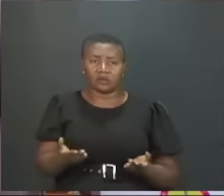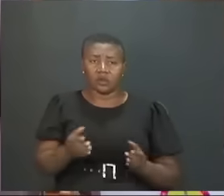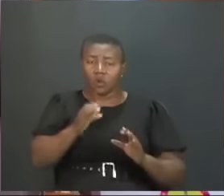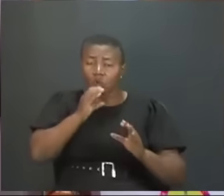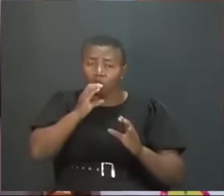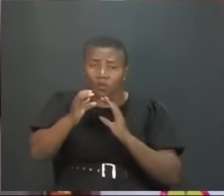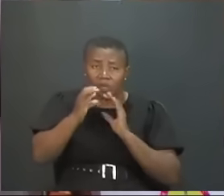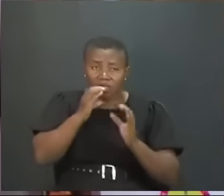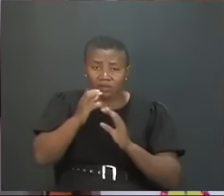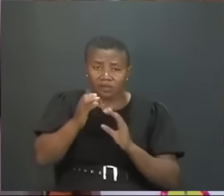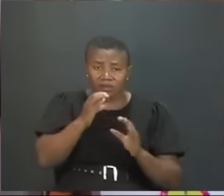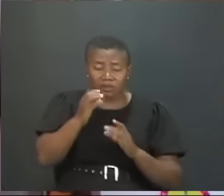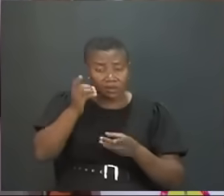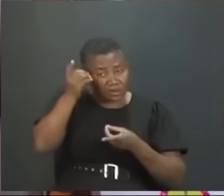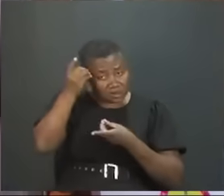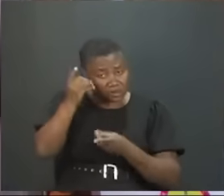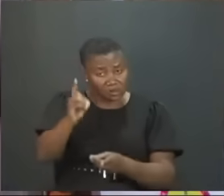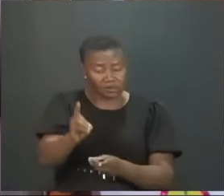communicated the decision.